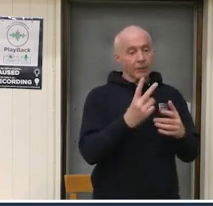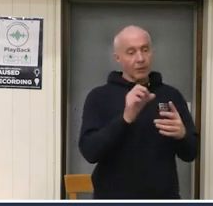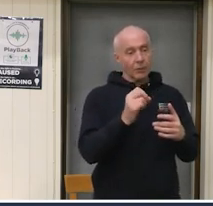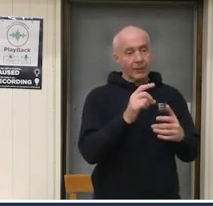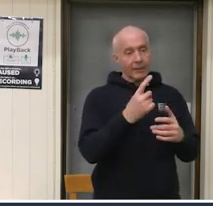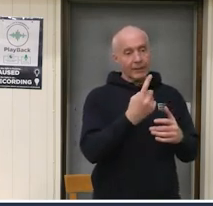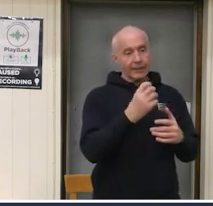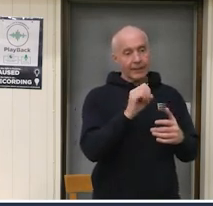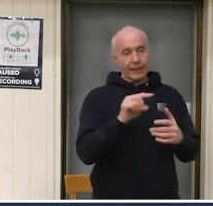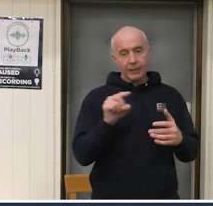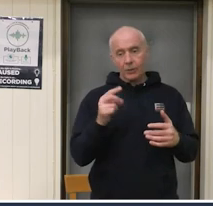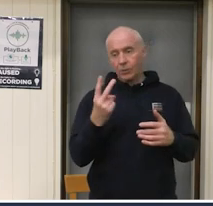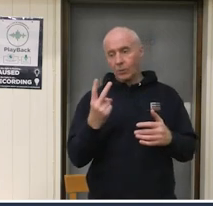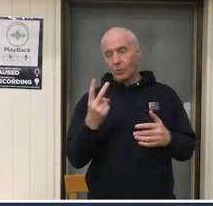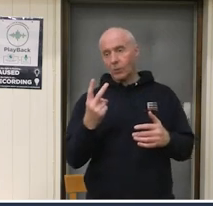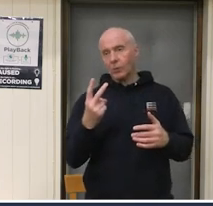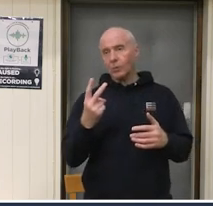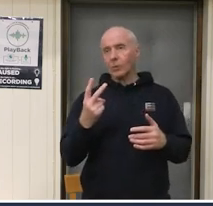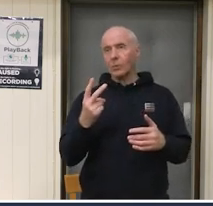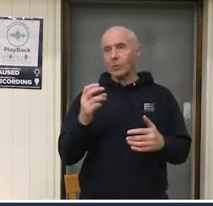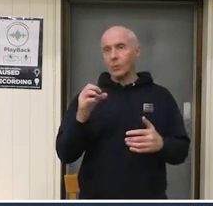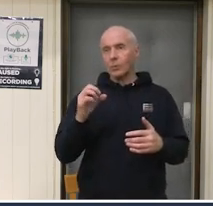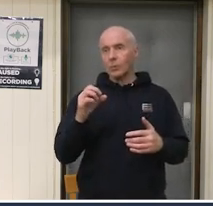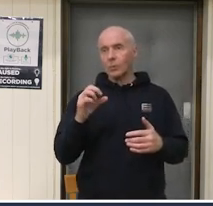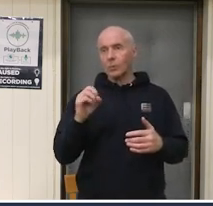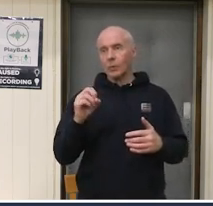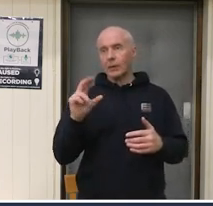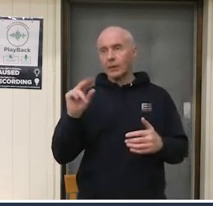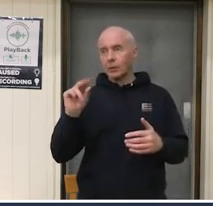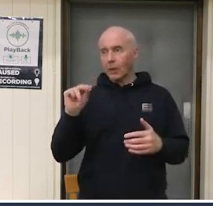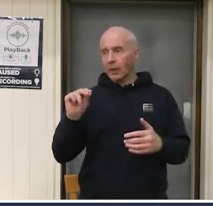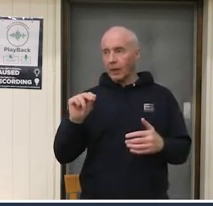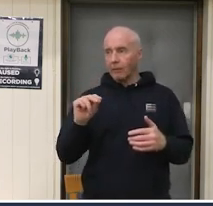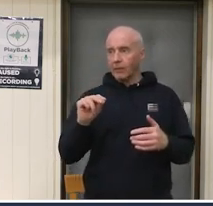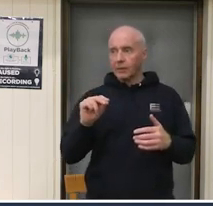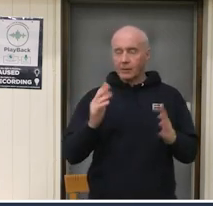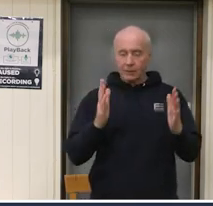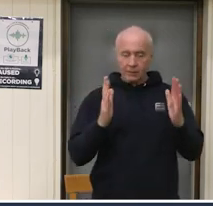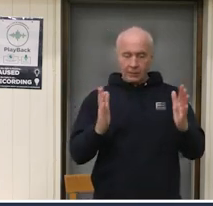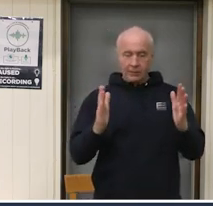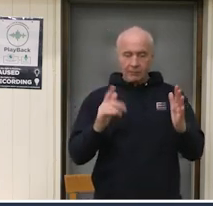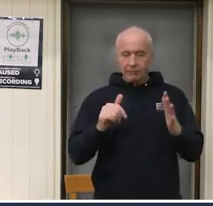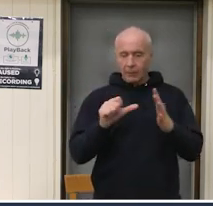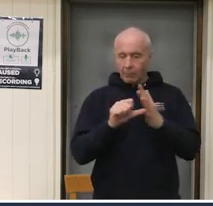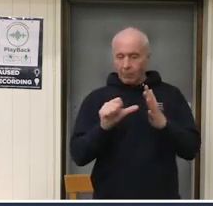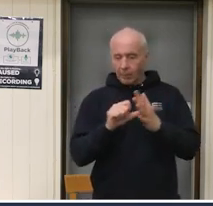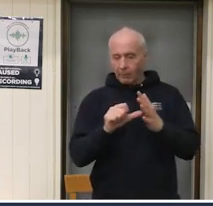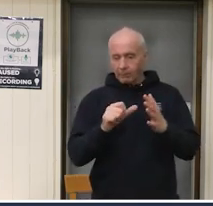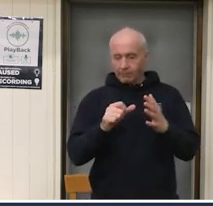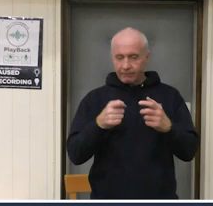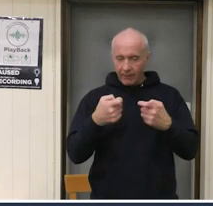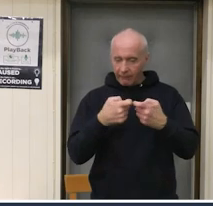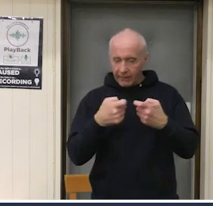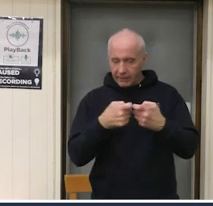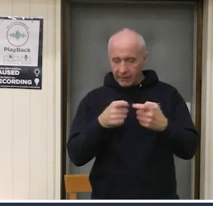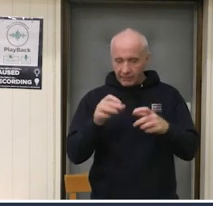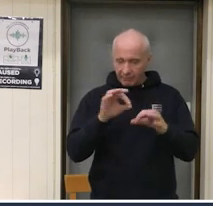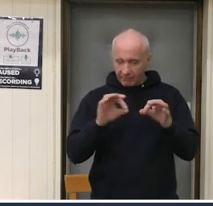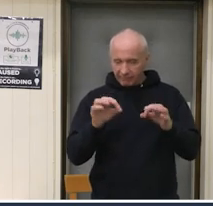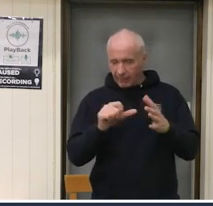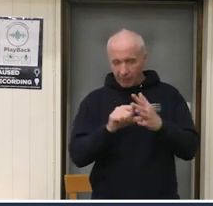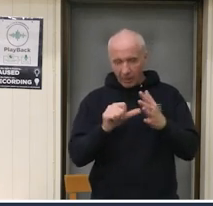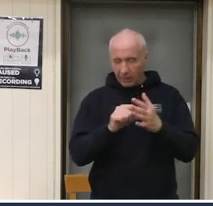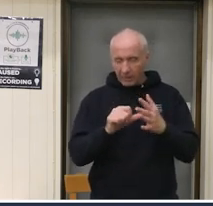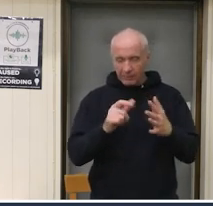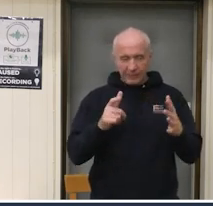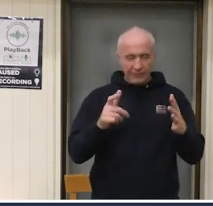work, right? Lots of things went wrong with the physics. Their physics did not match the